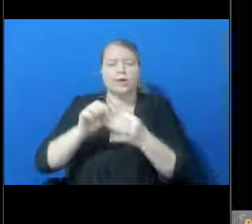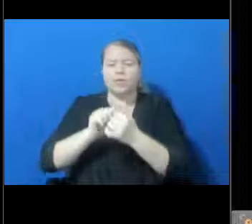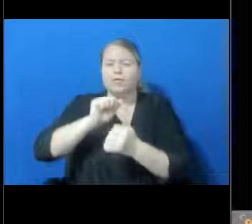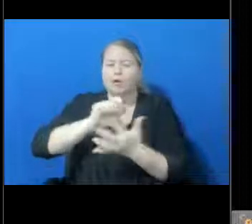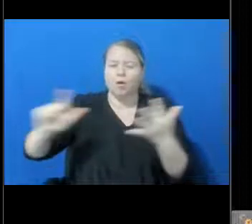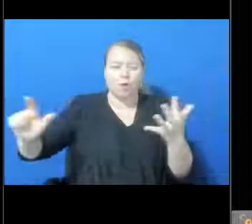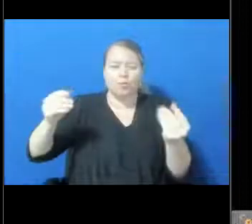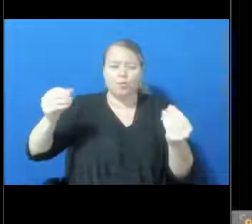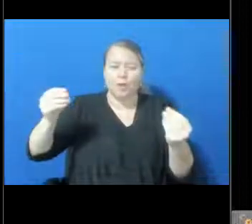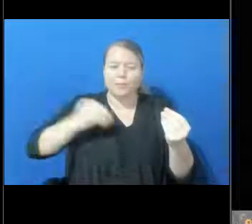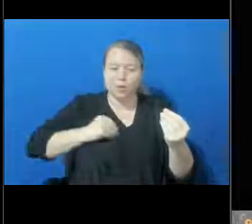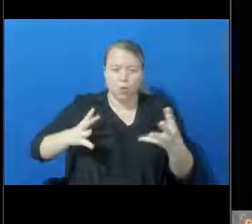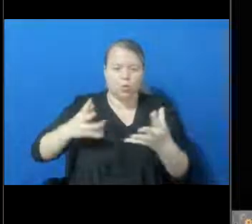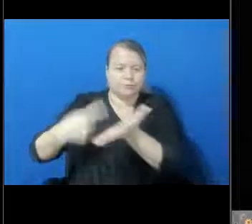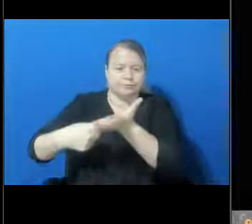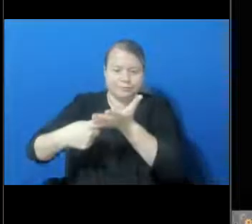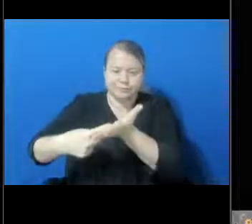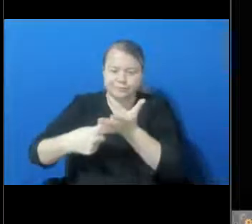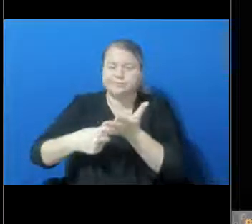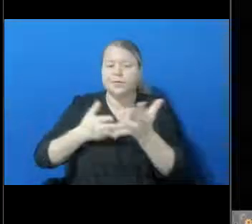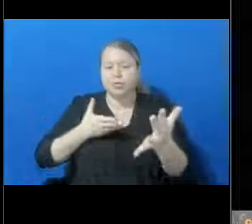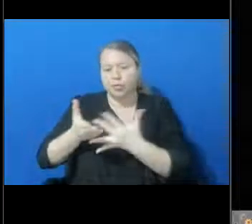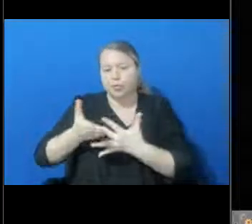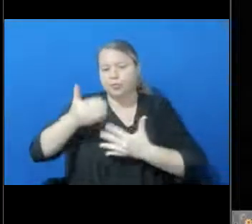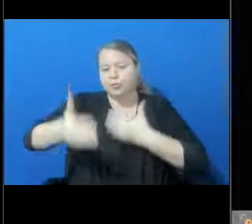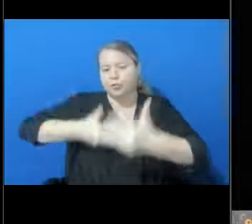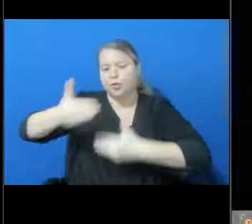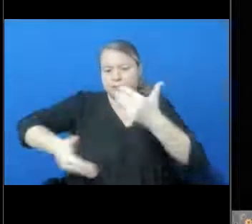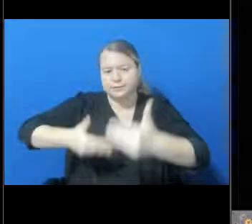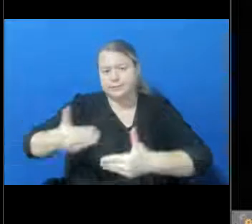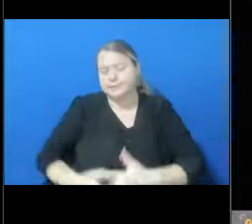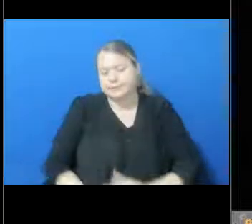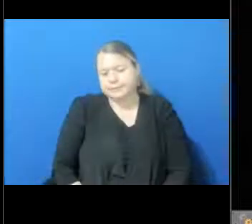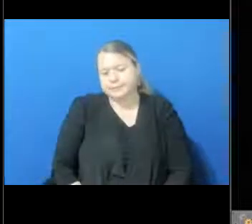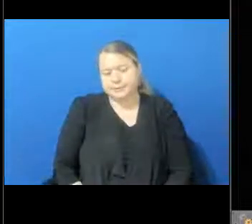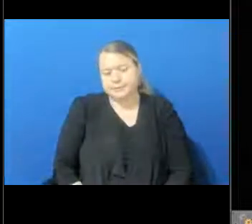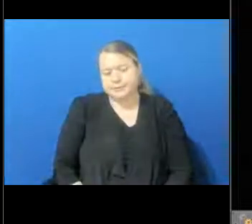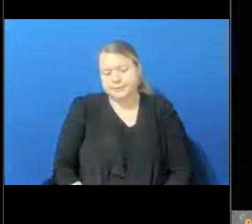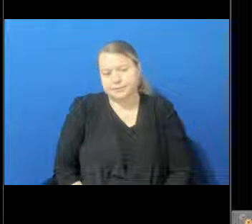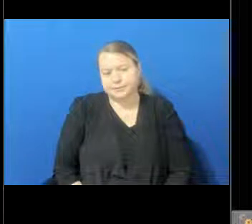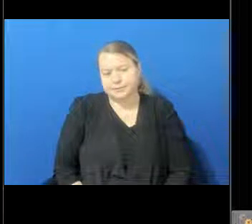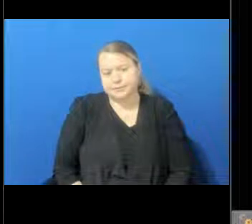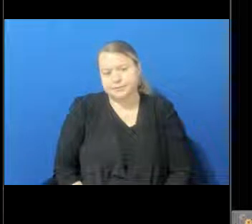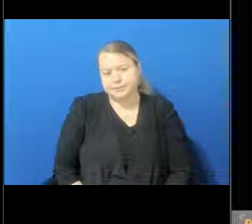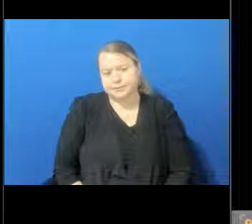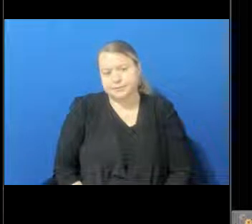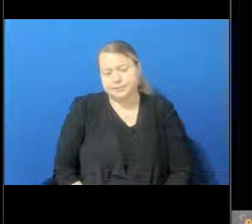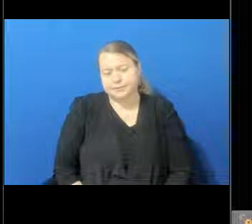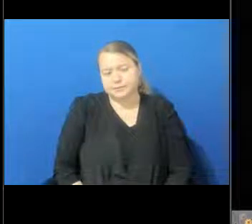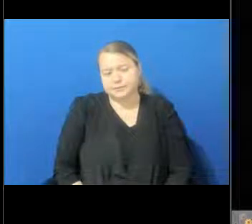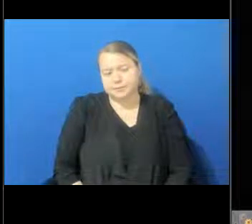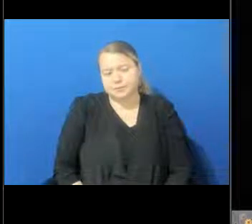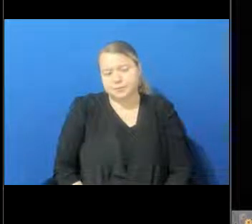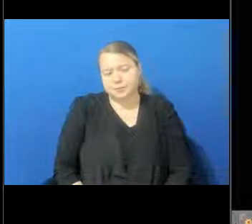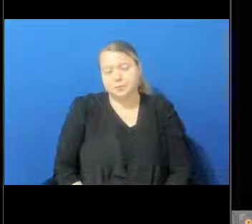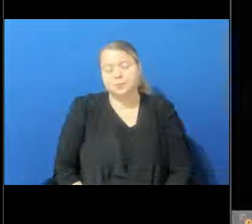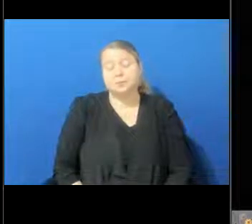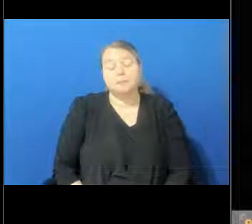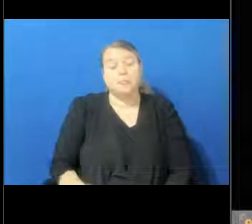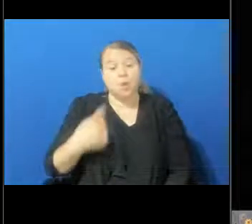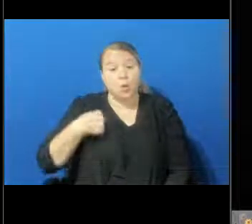owners throughout the process of the design. We've been coordinating with